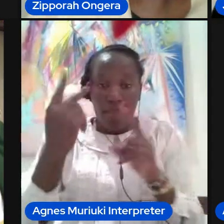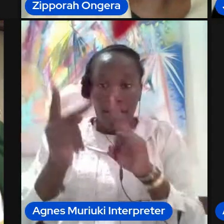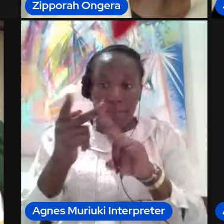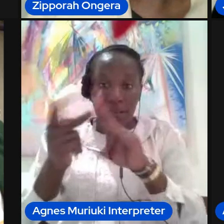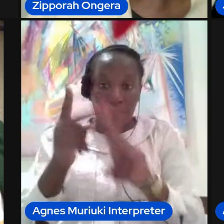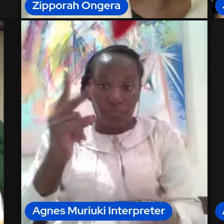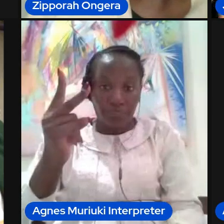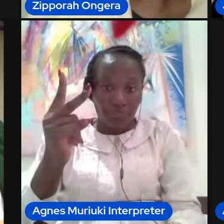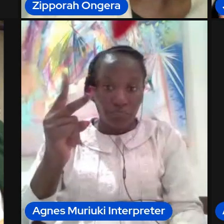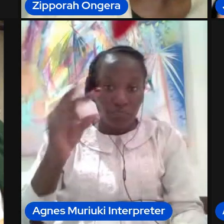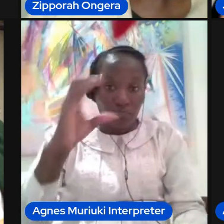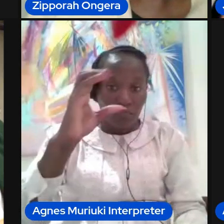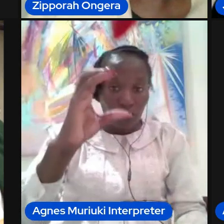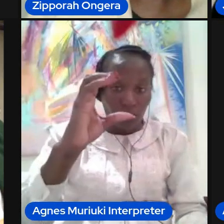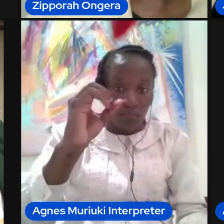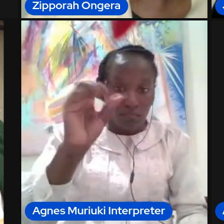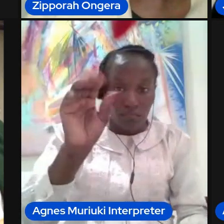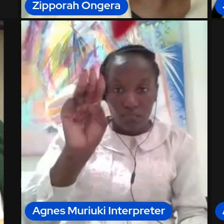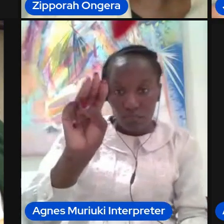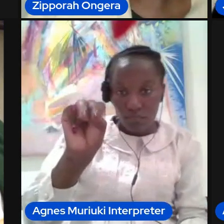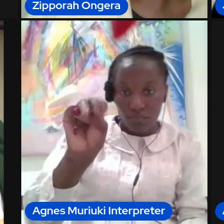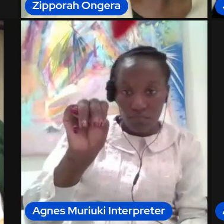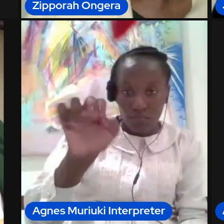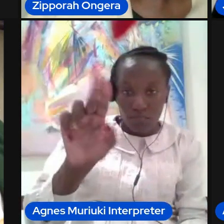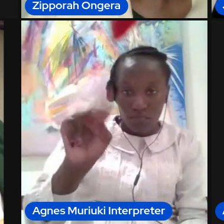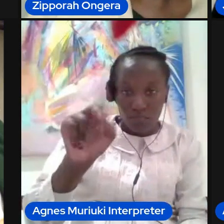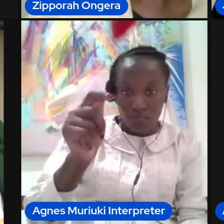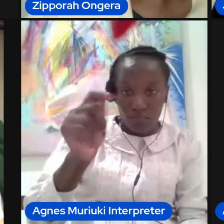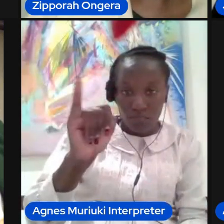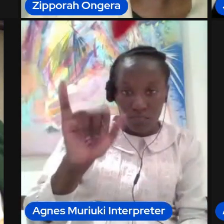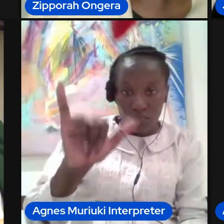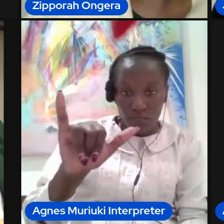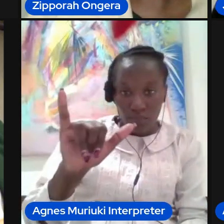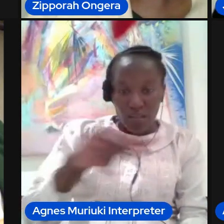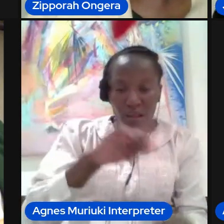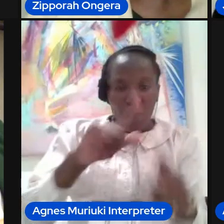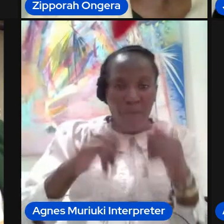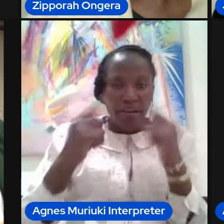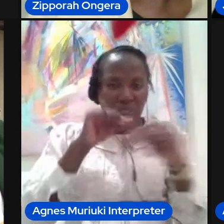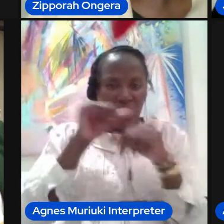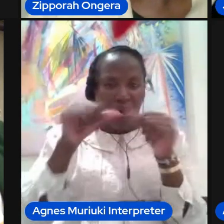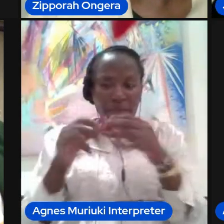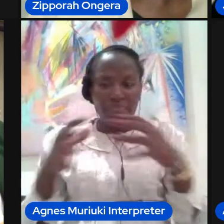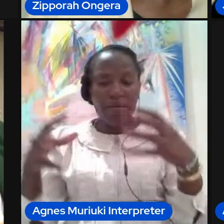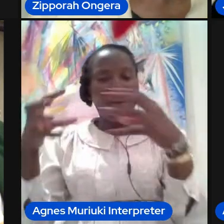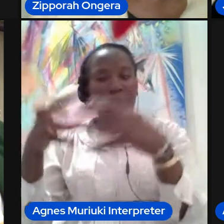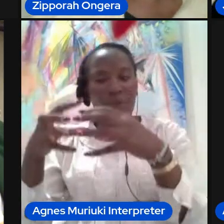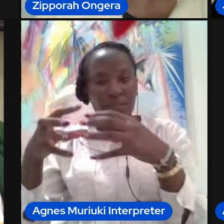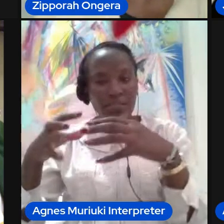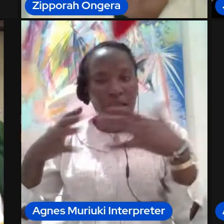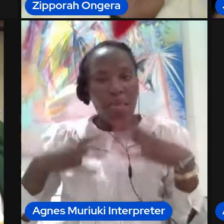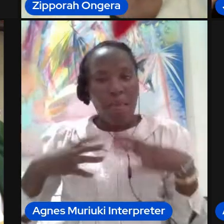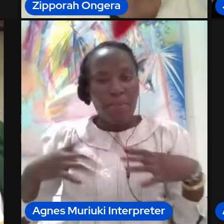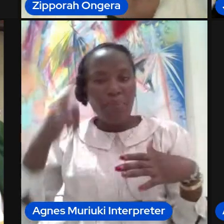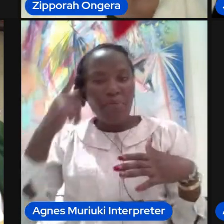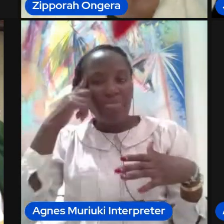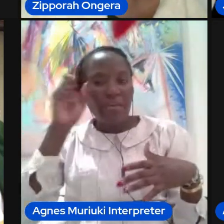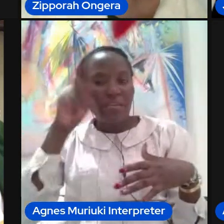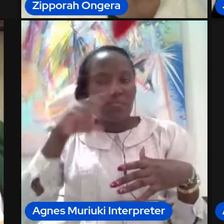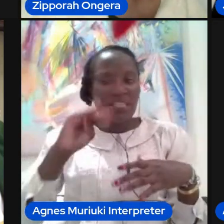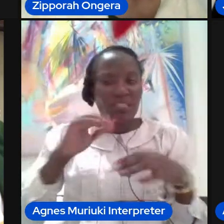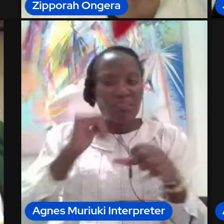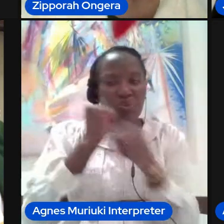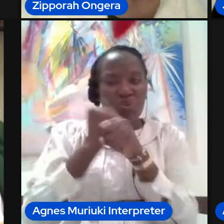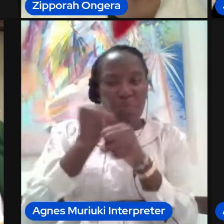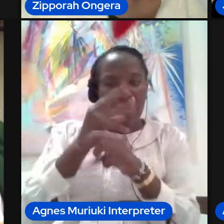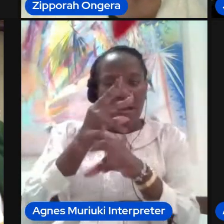community. When I talk about a community, usually people think a community has to be you creating a WhatsApp group,